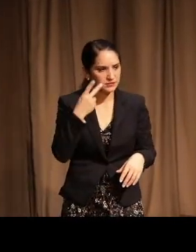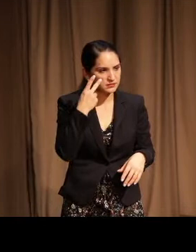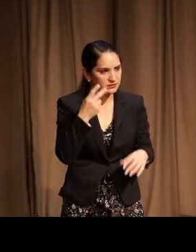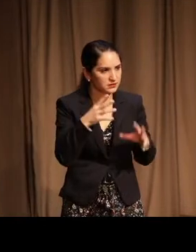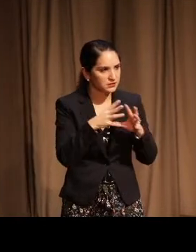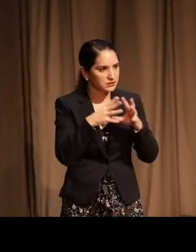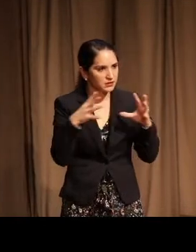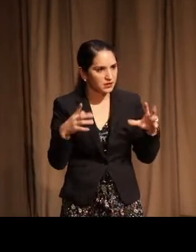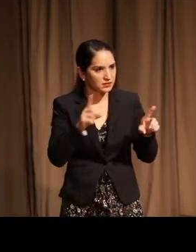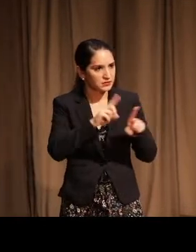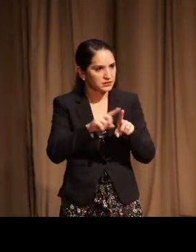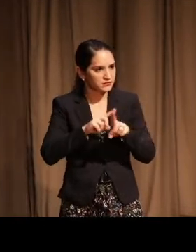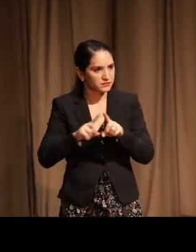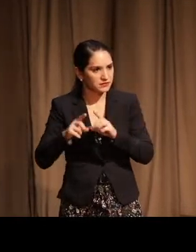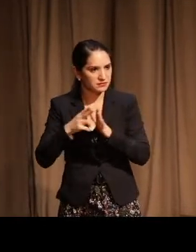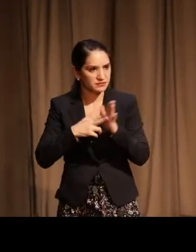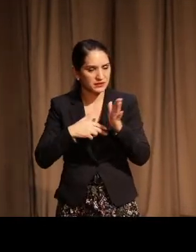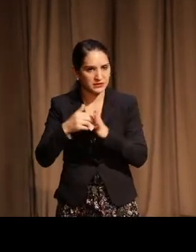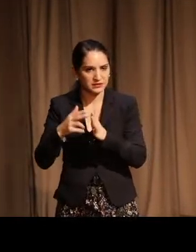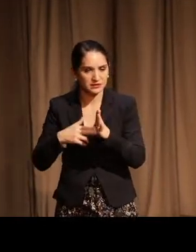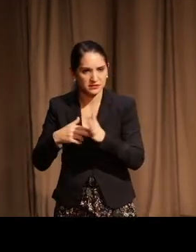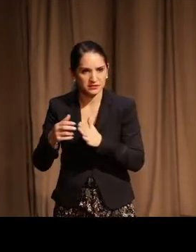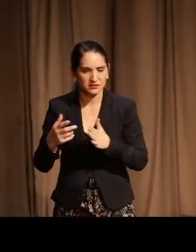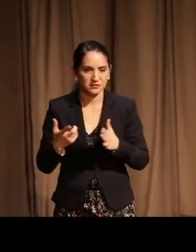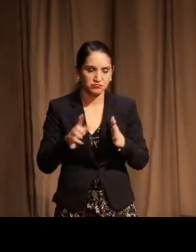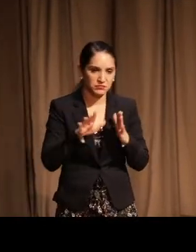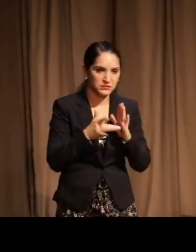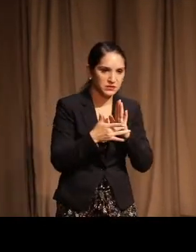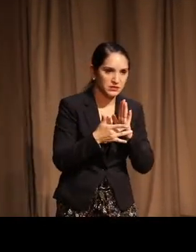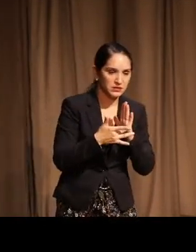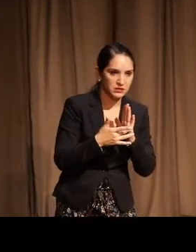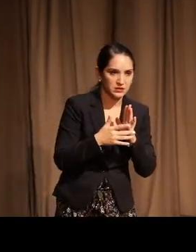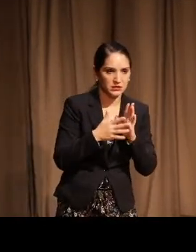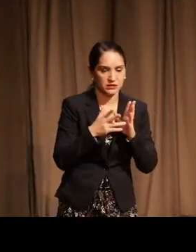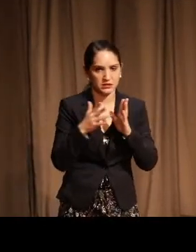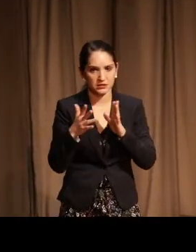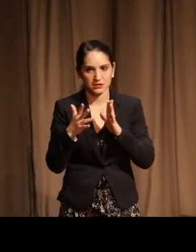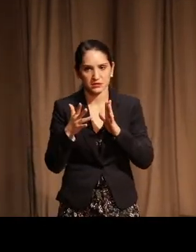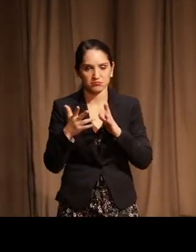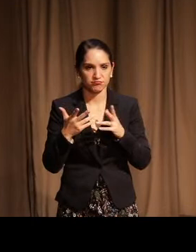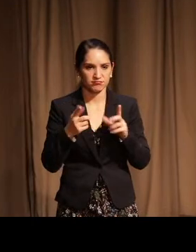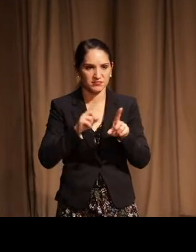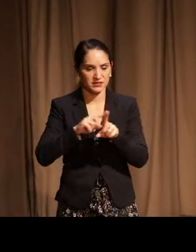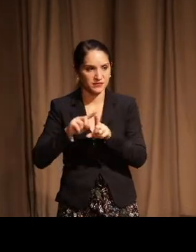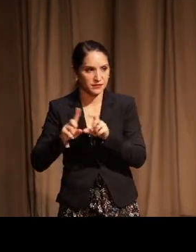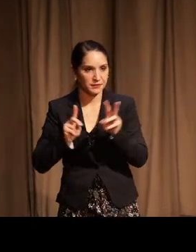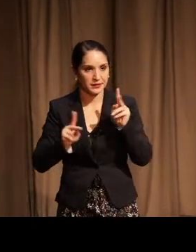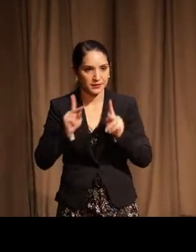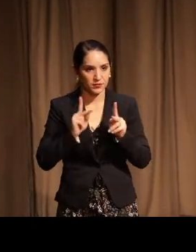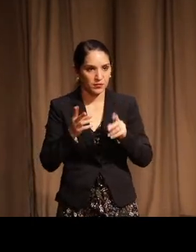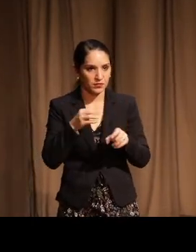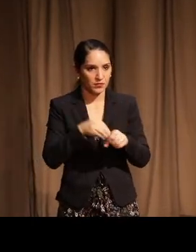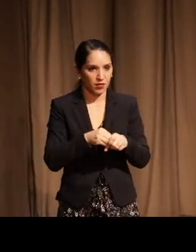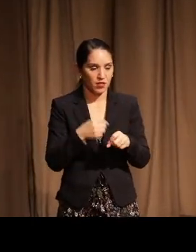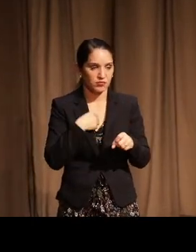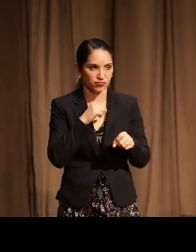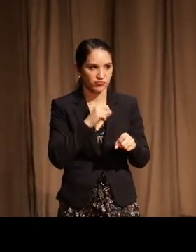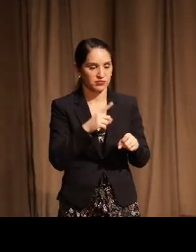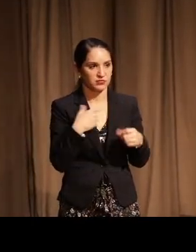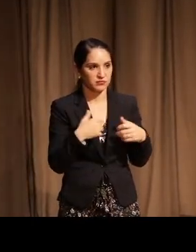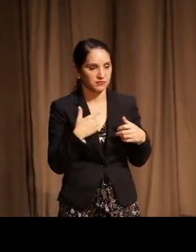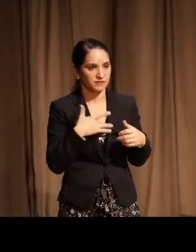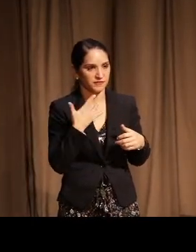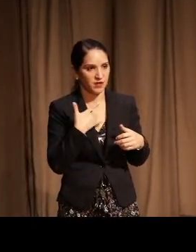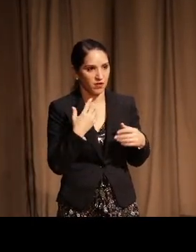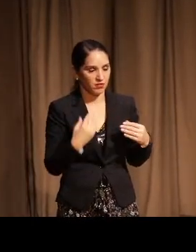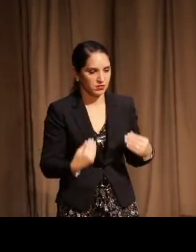about painting, like the technique and the subjects. It was really inspired,